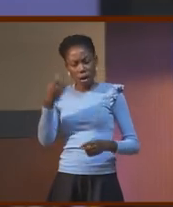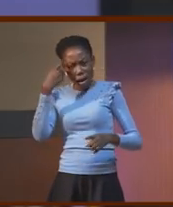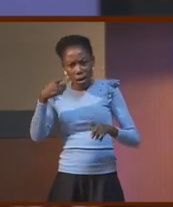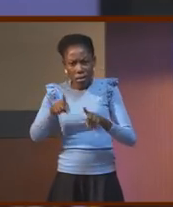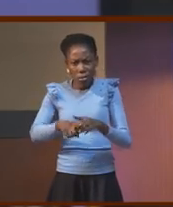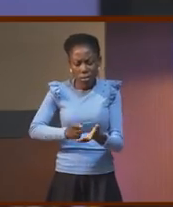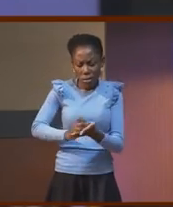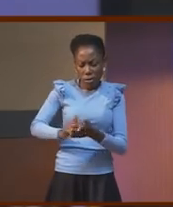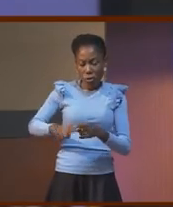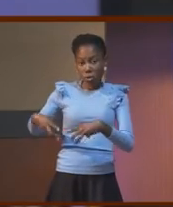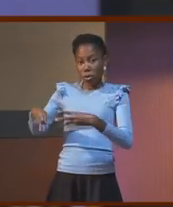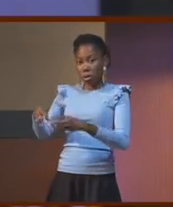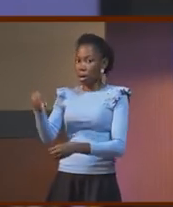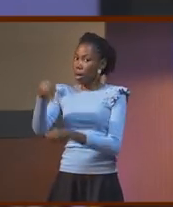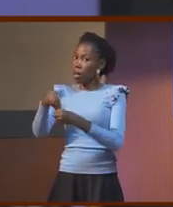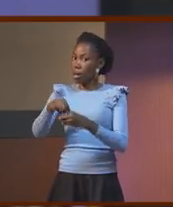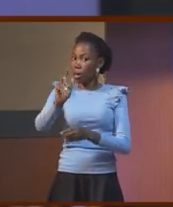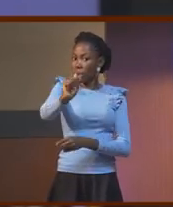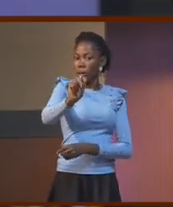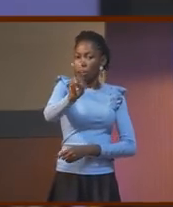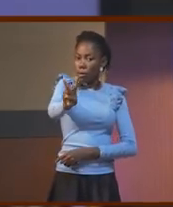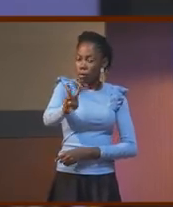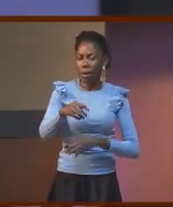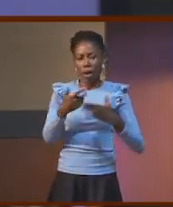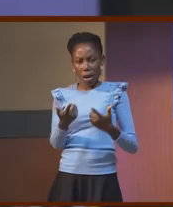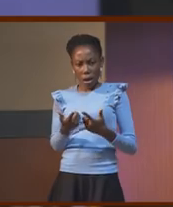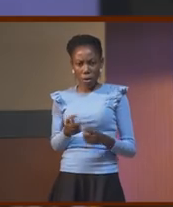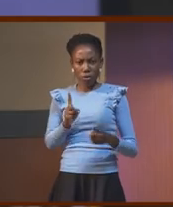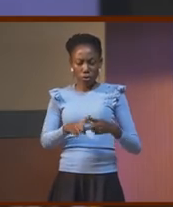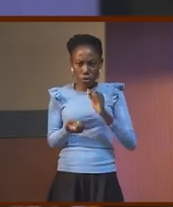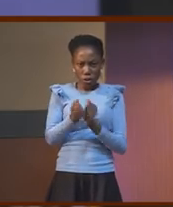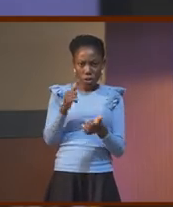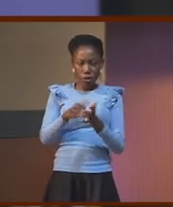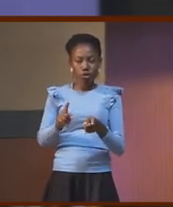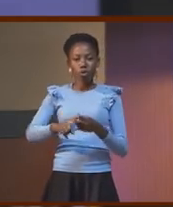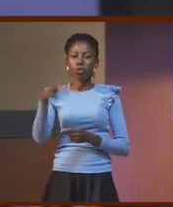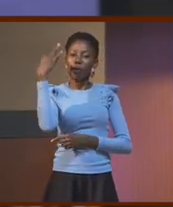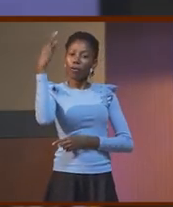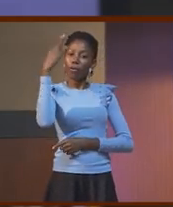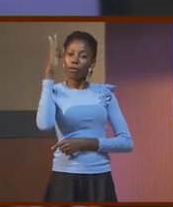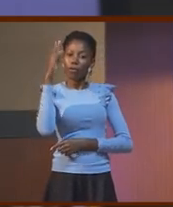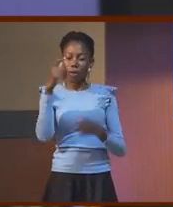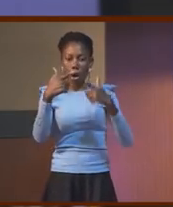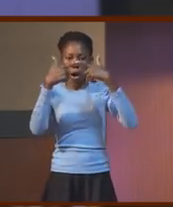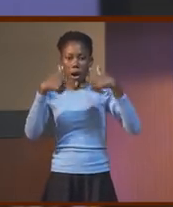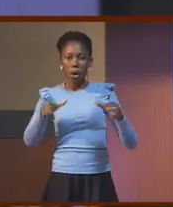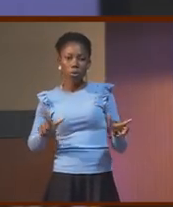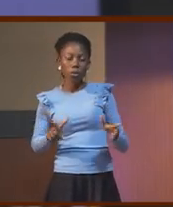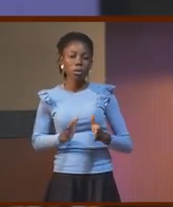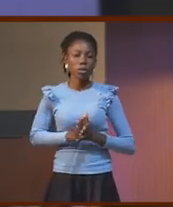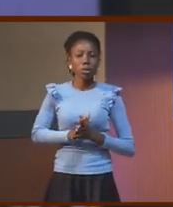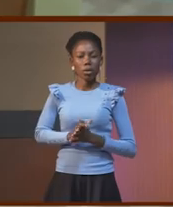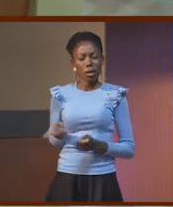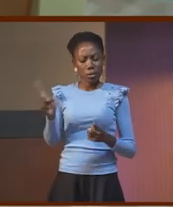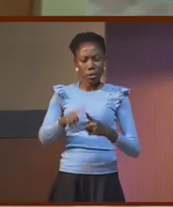TV station. That is to translate the film to French language. And up till now, we didn't